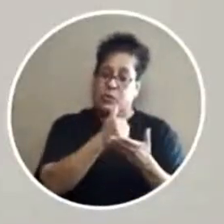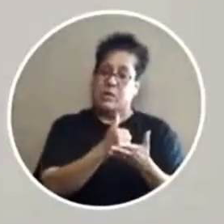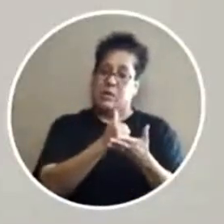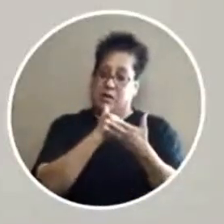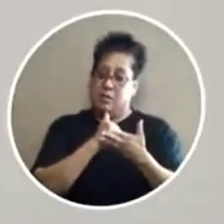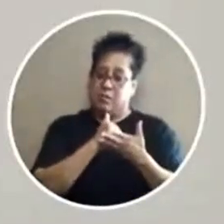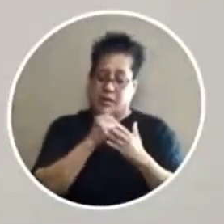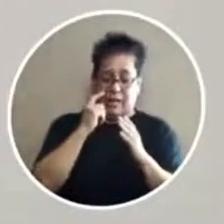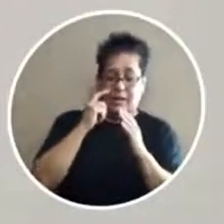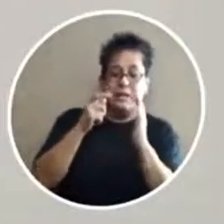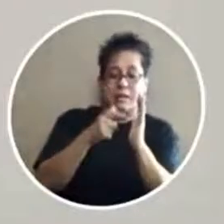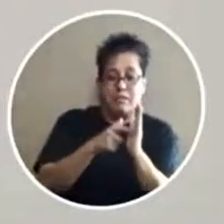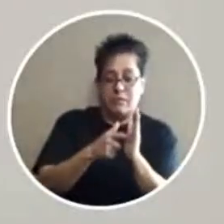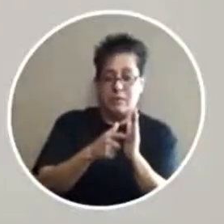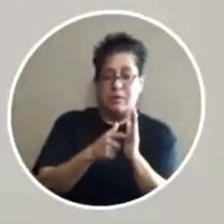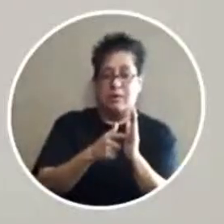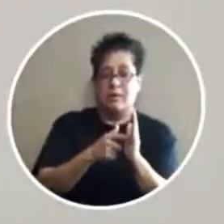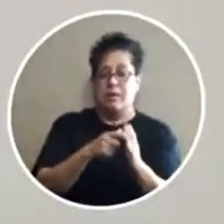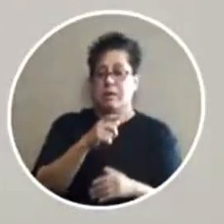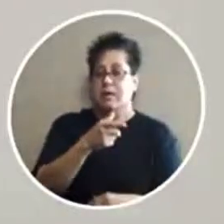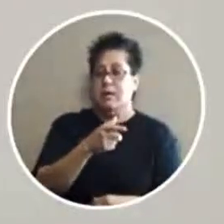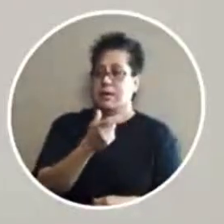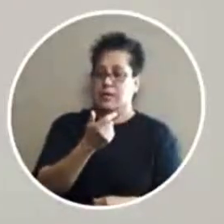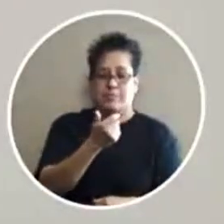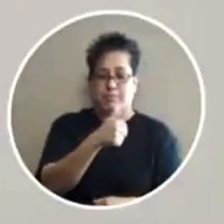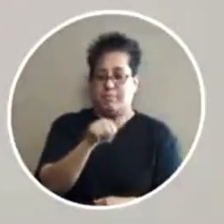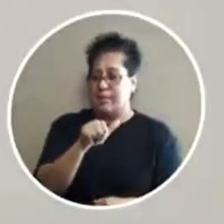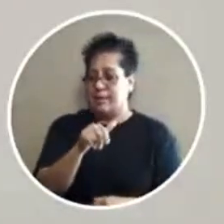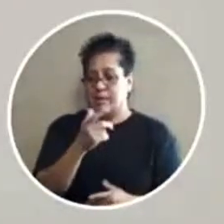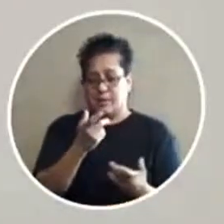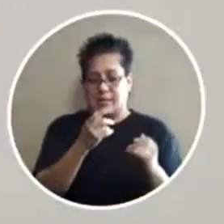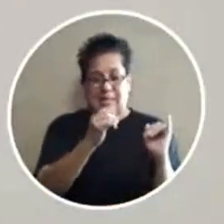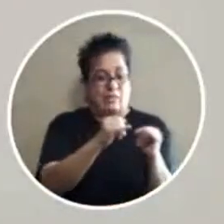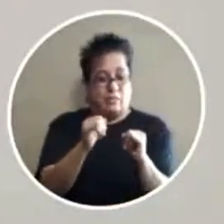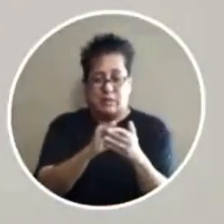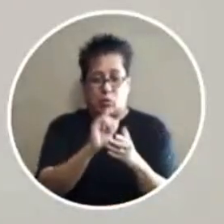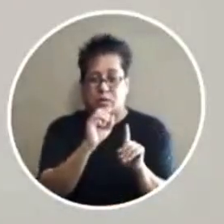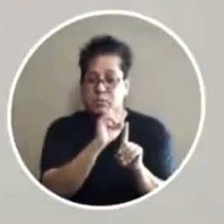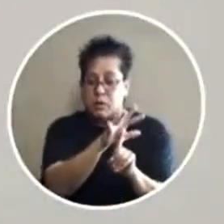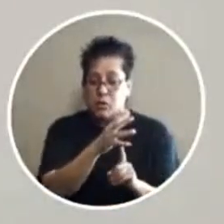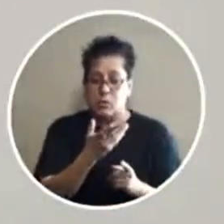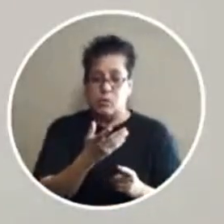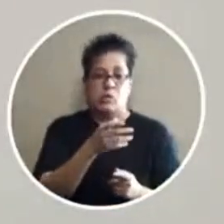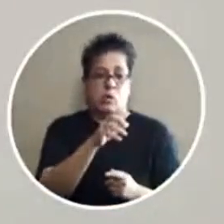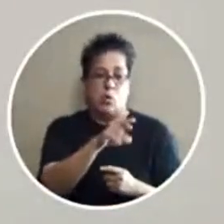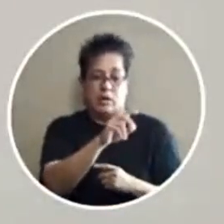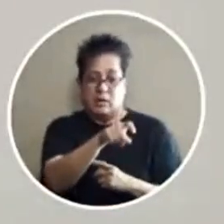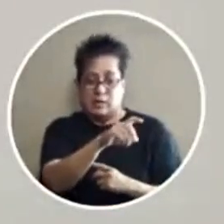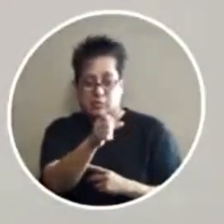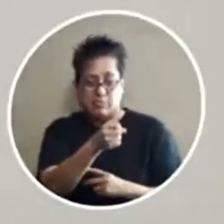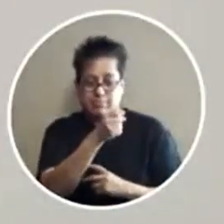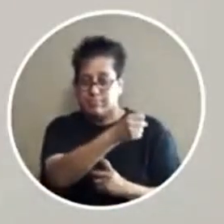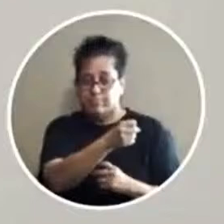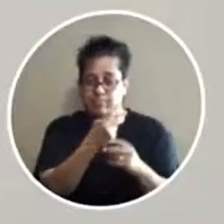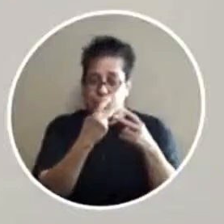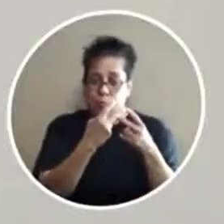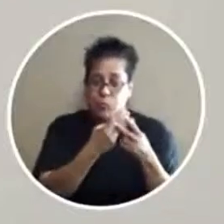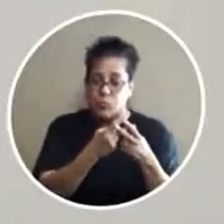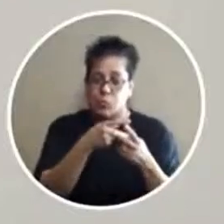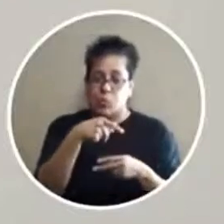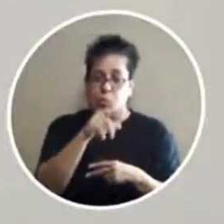us identify any other individuals who were exposed and who need to be placed on quarantine or